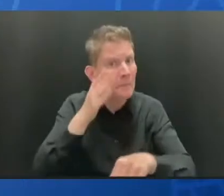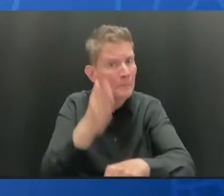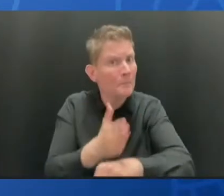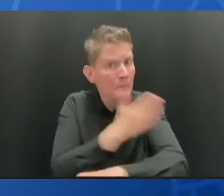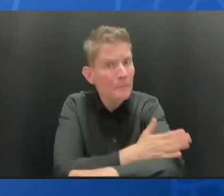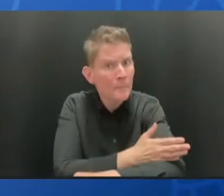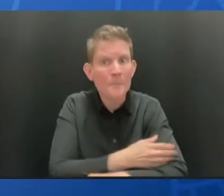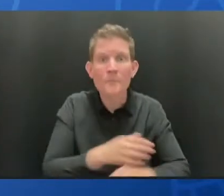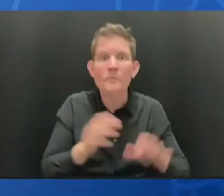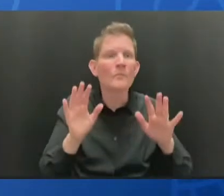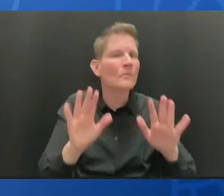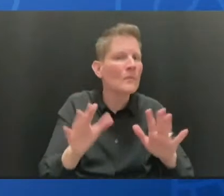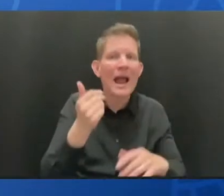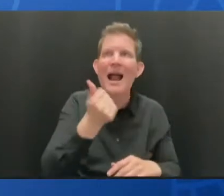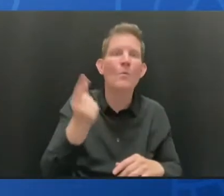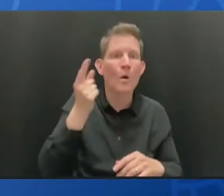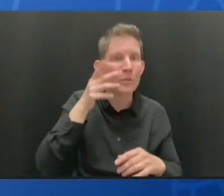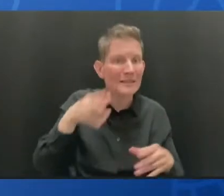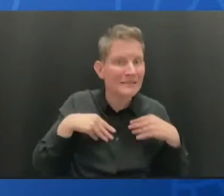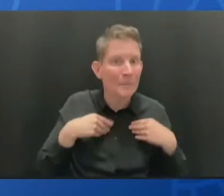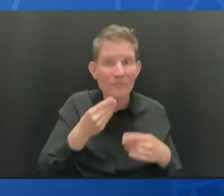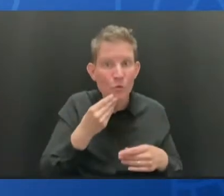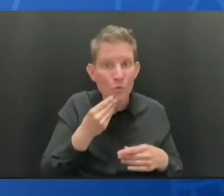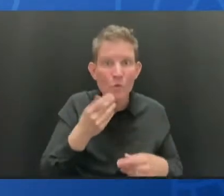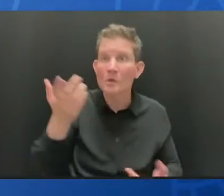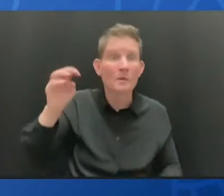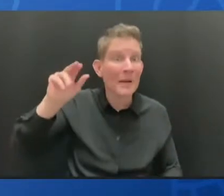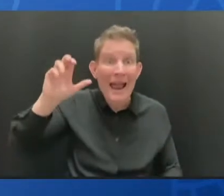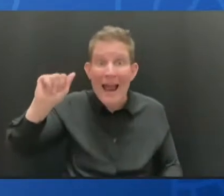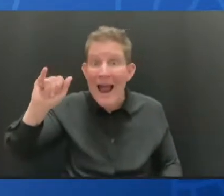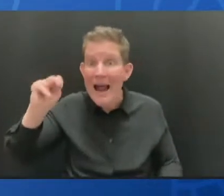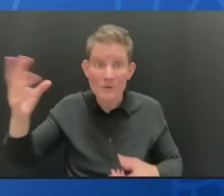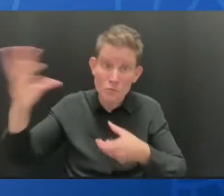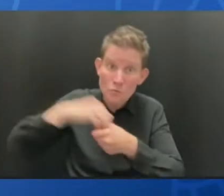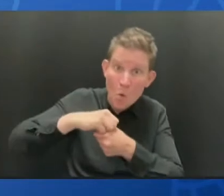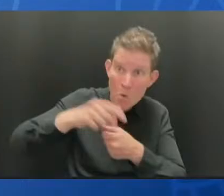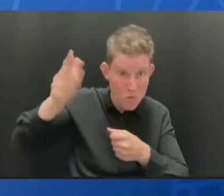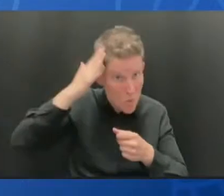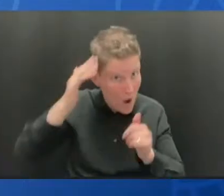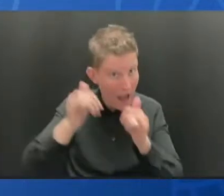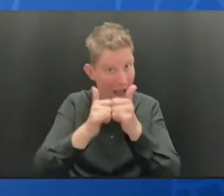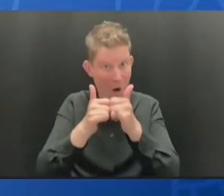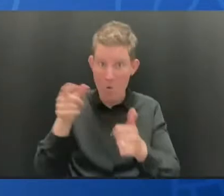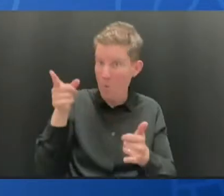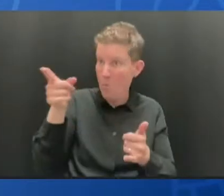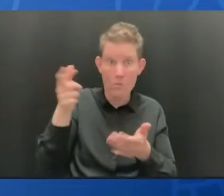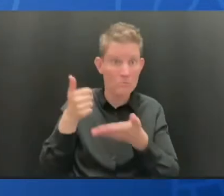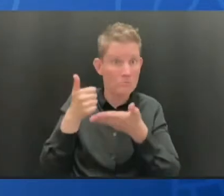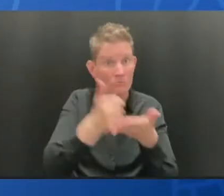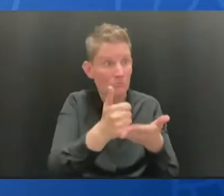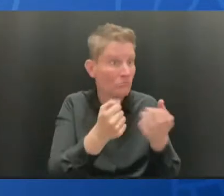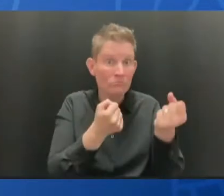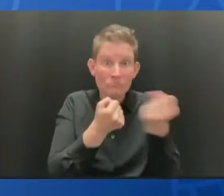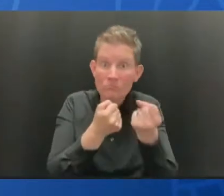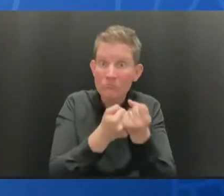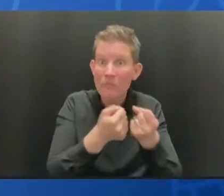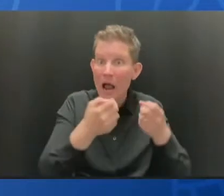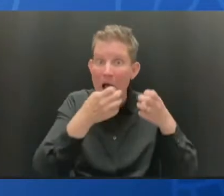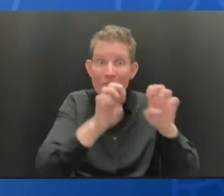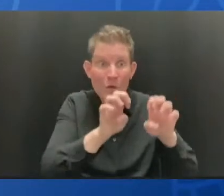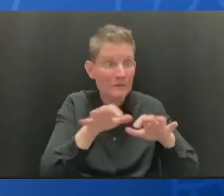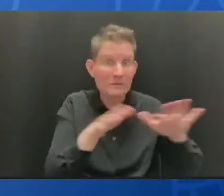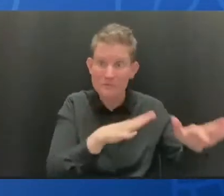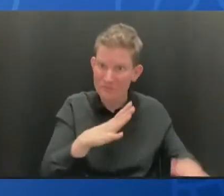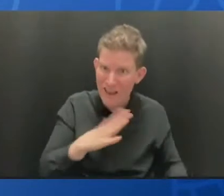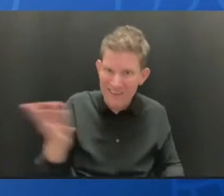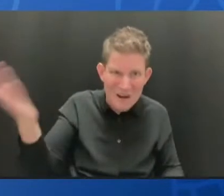McCain or anyone else who has a method within which to contribute to this effort to be able to do so instead of going on television